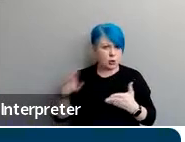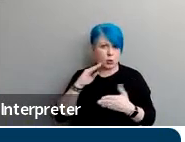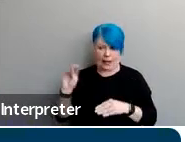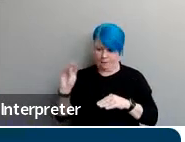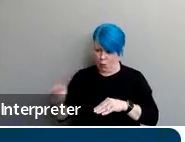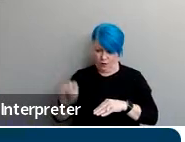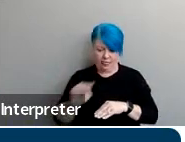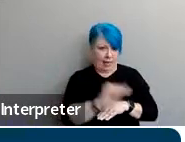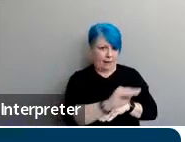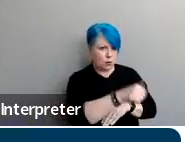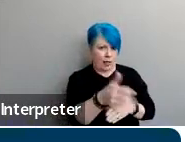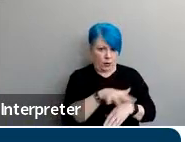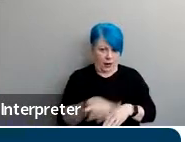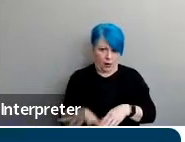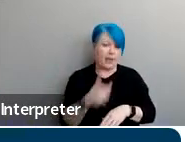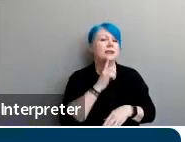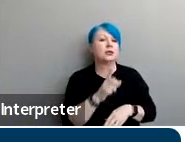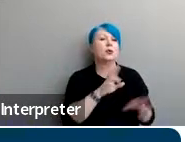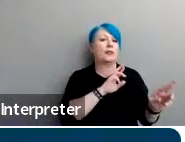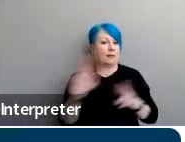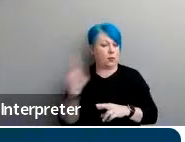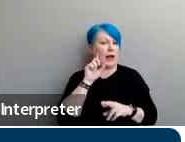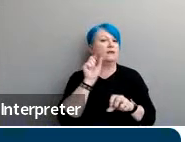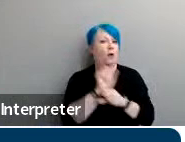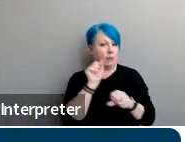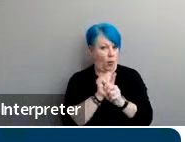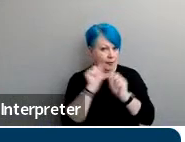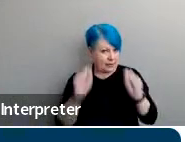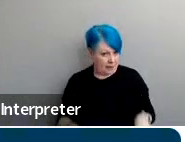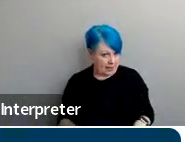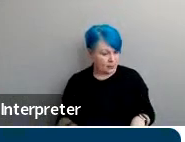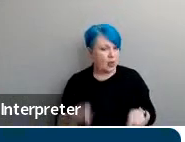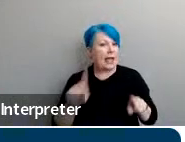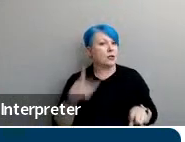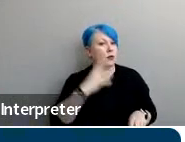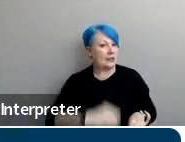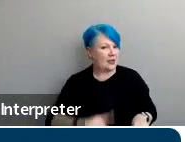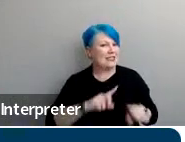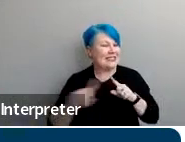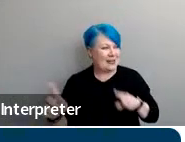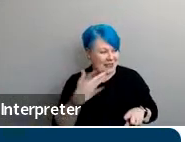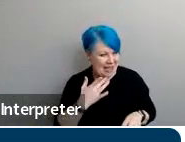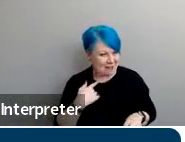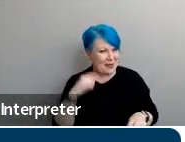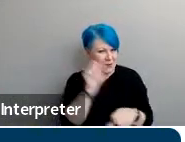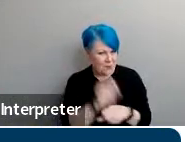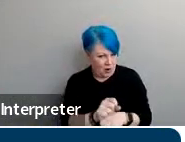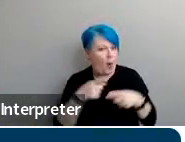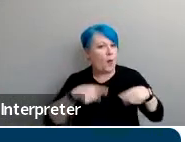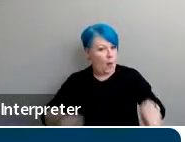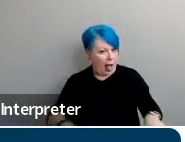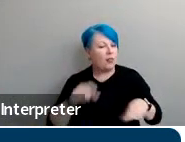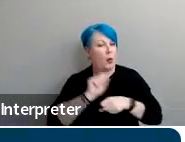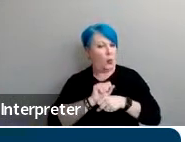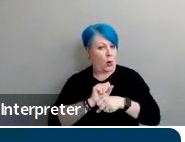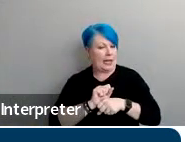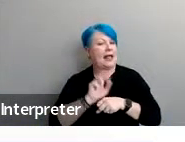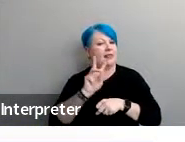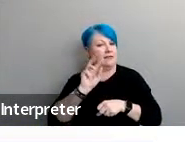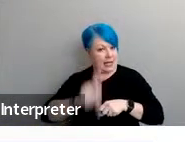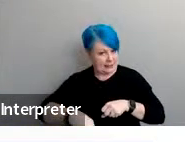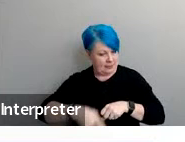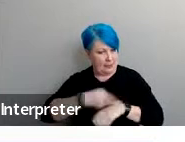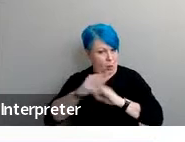to move them through that continuum to get them as ready for employment as possible and to experience different types of work while they're in our program.